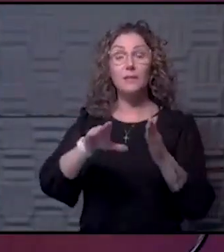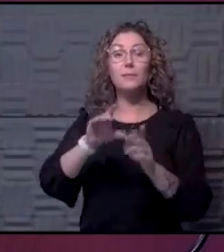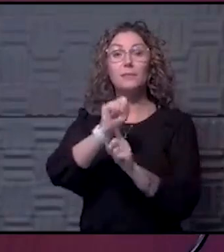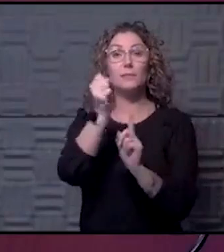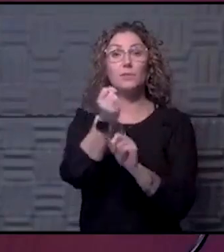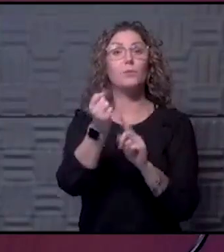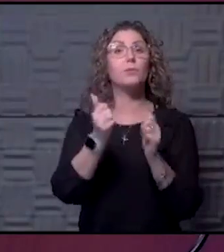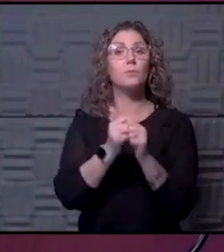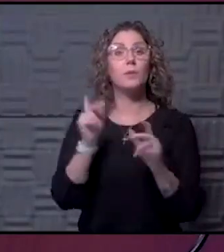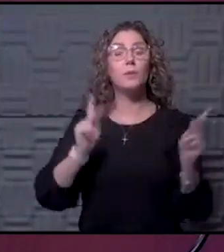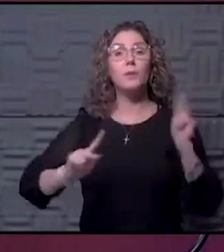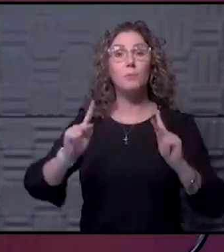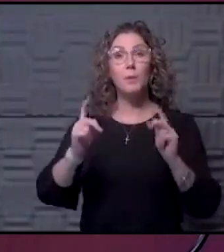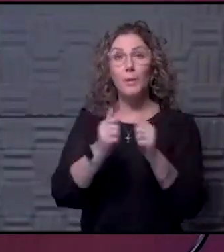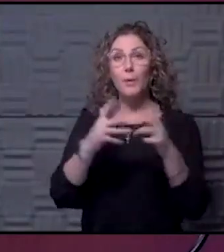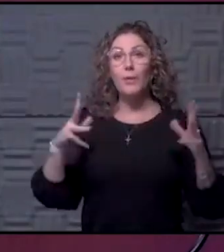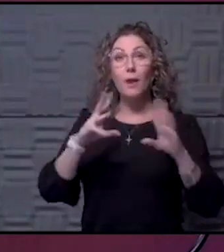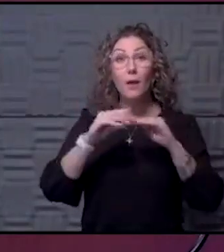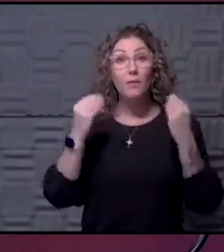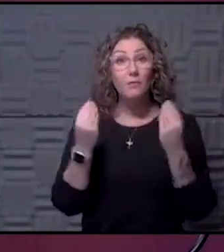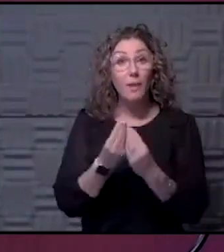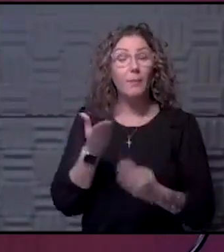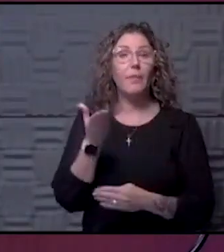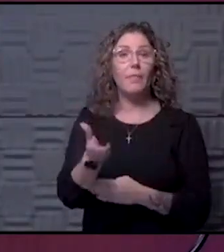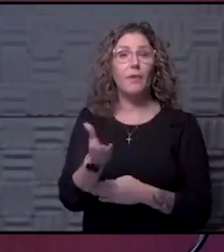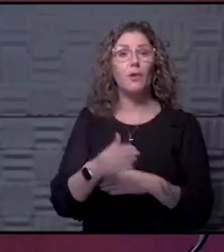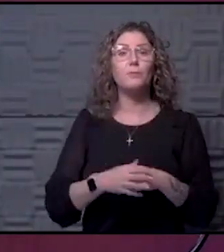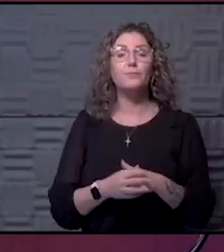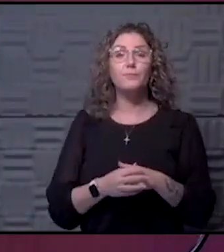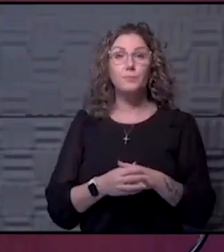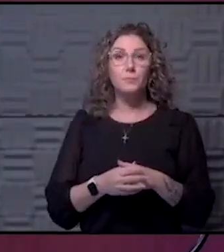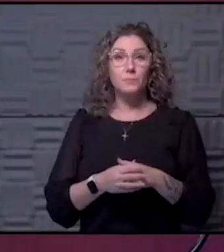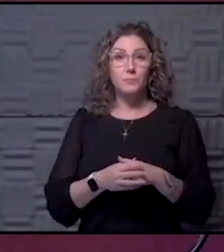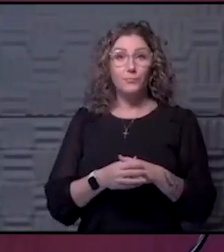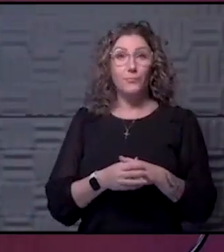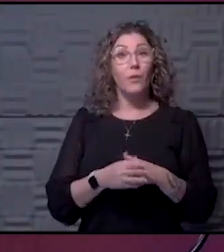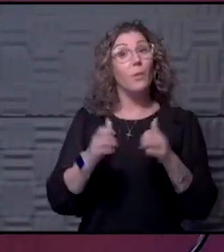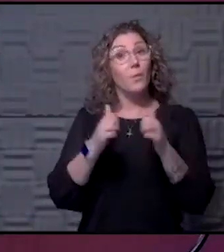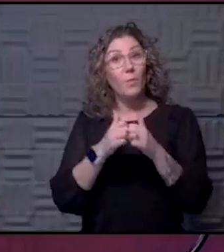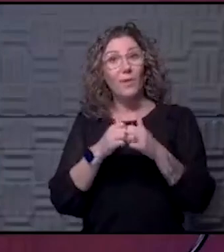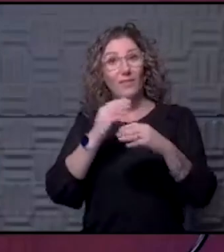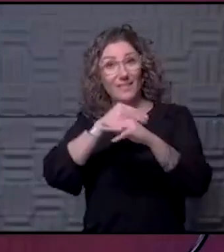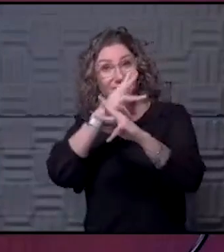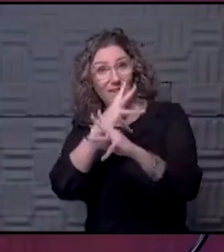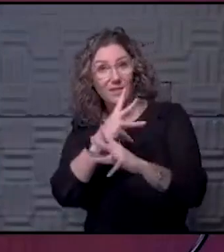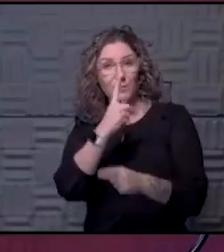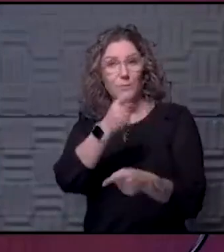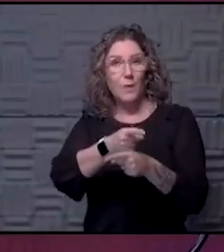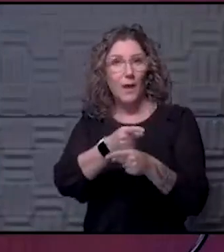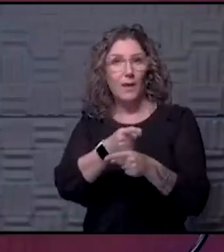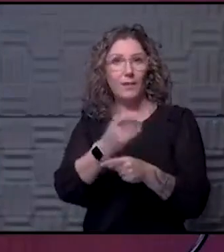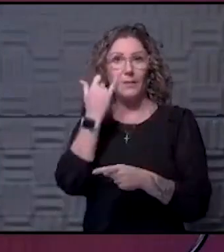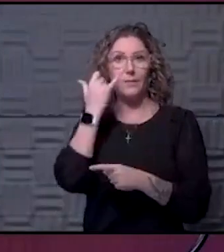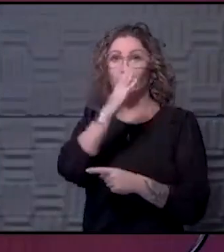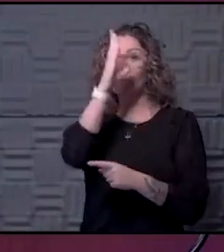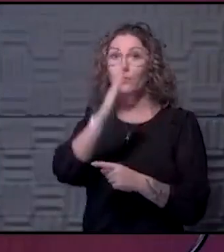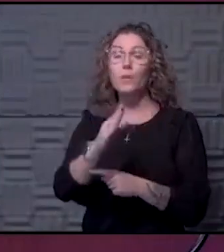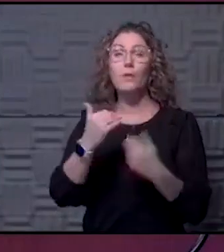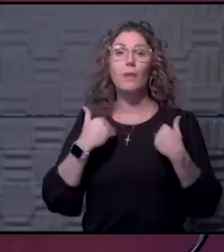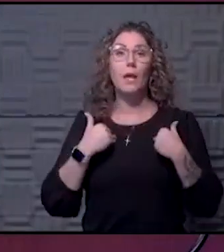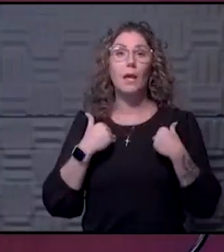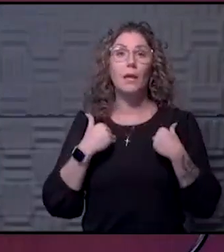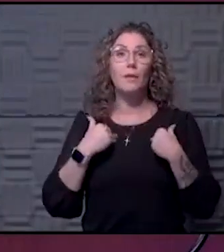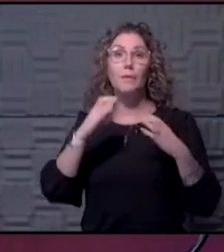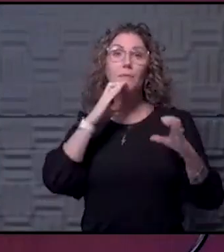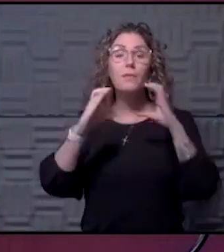folks without family present. And then certainly with devices, right? And if you've never had to have a